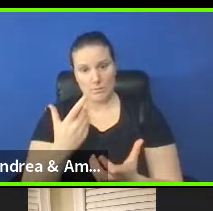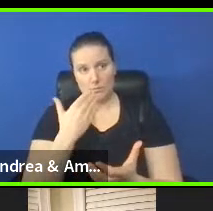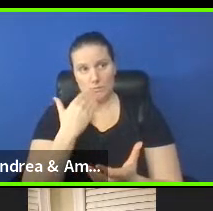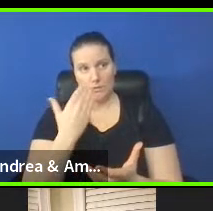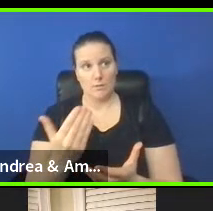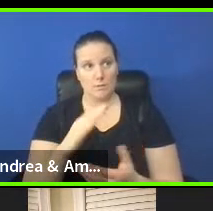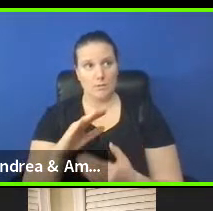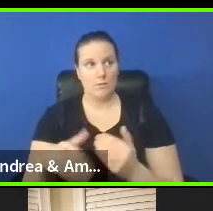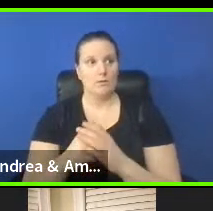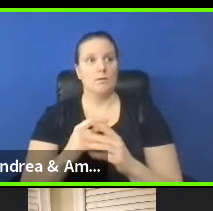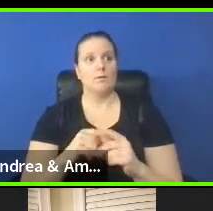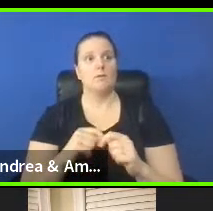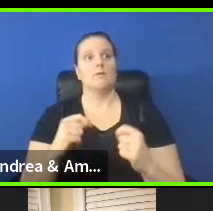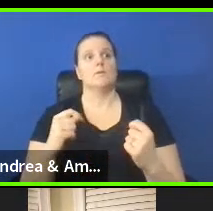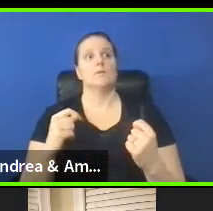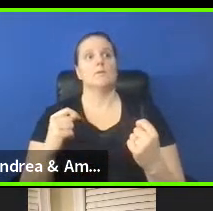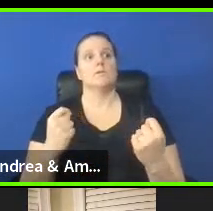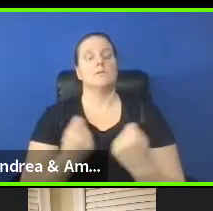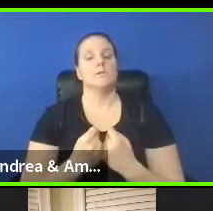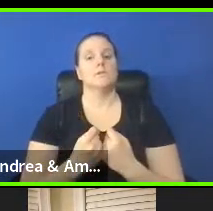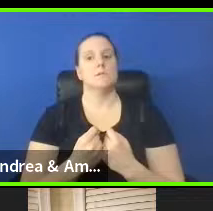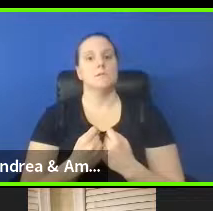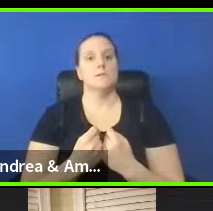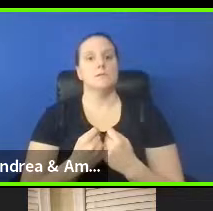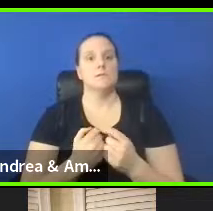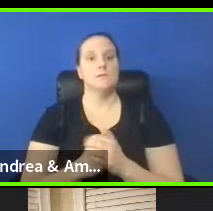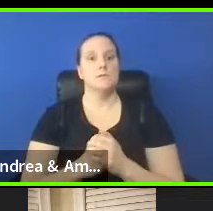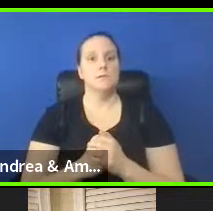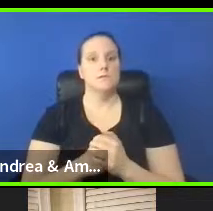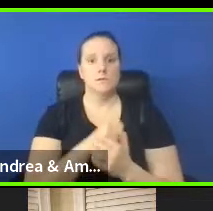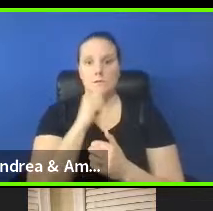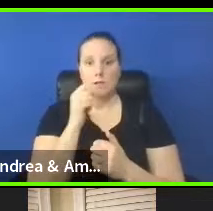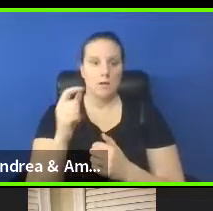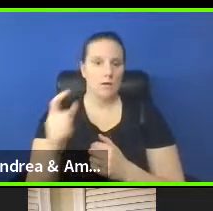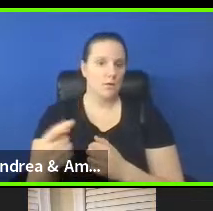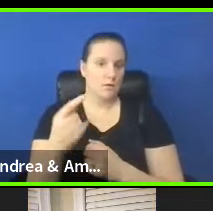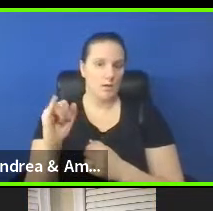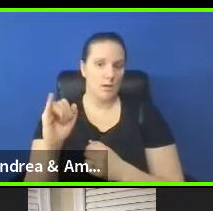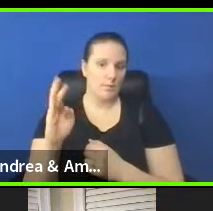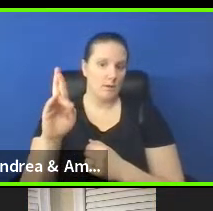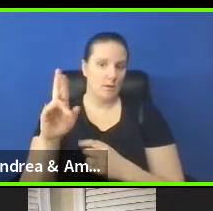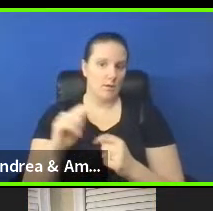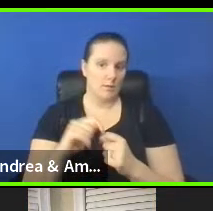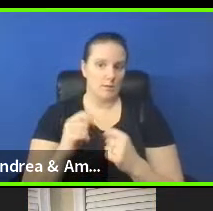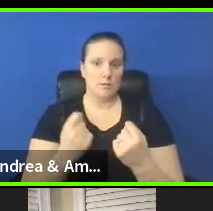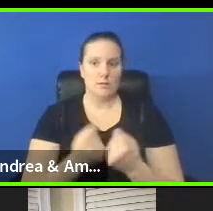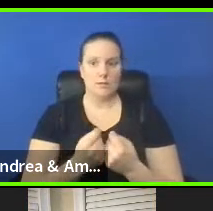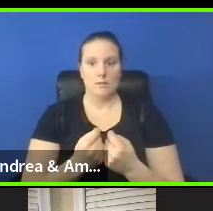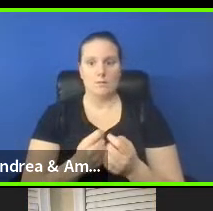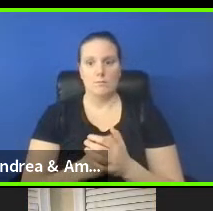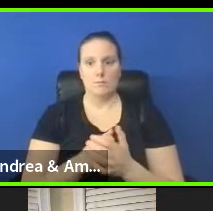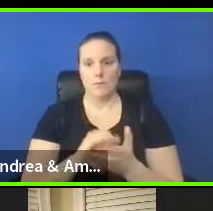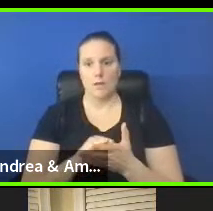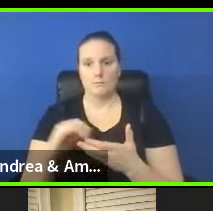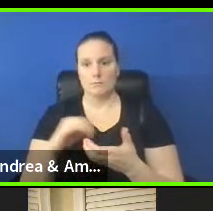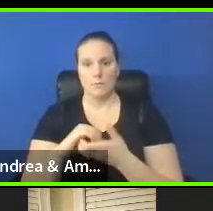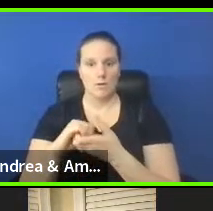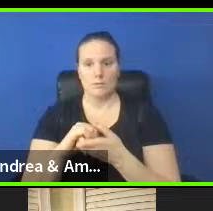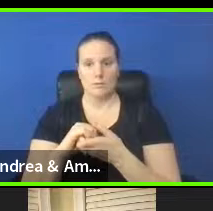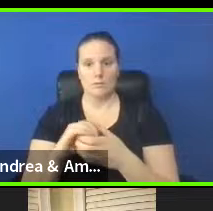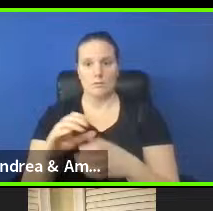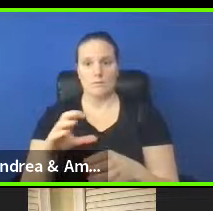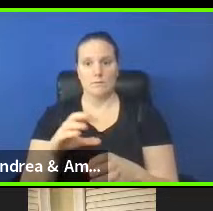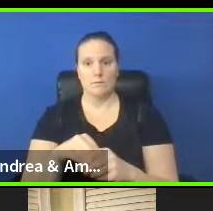our team. And it's not just the IBR team, it is our partners who have